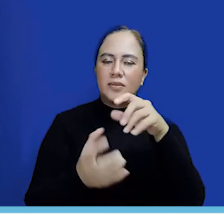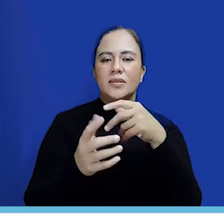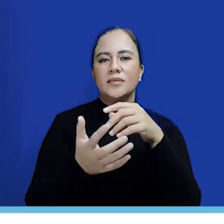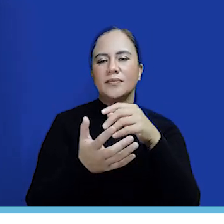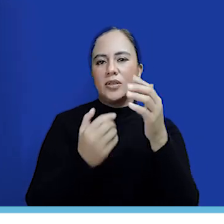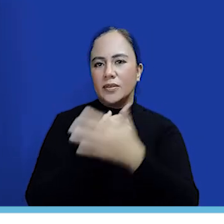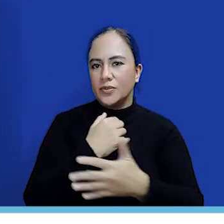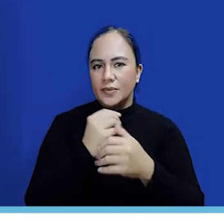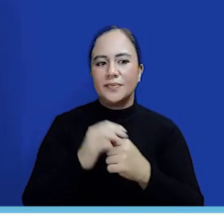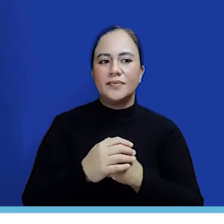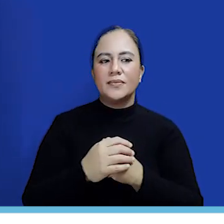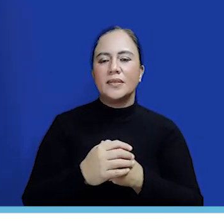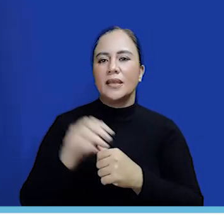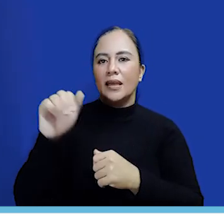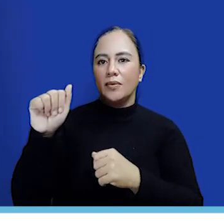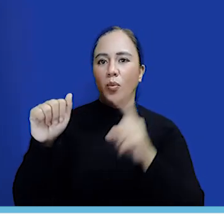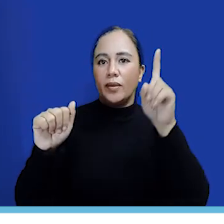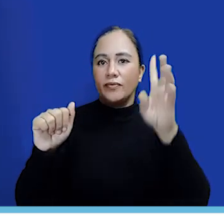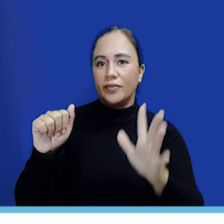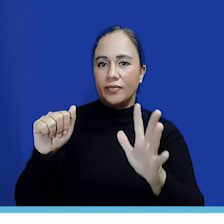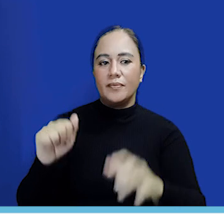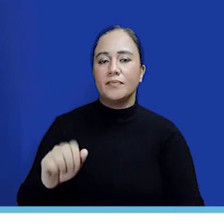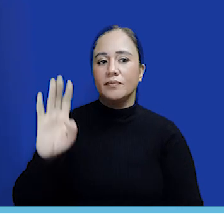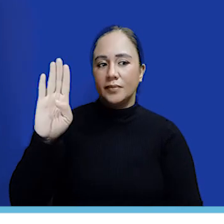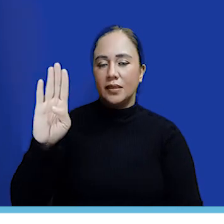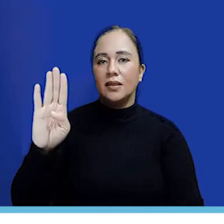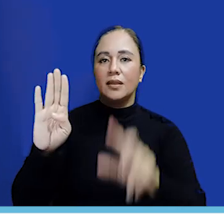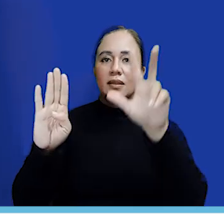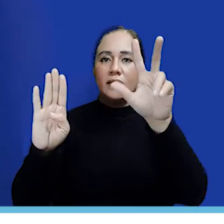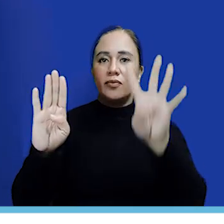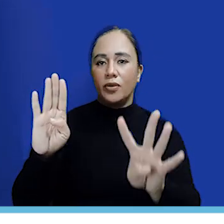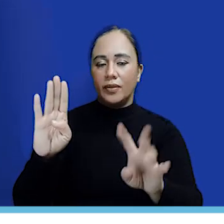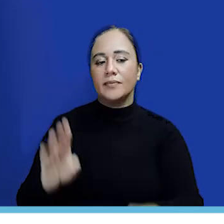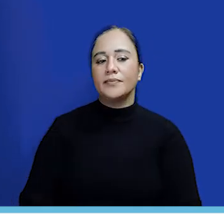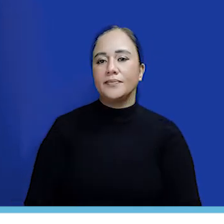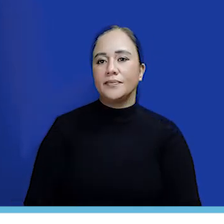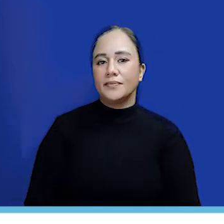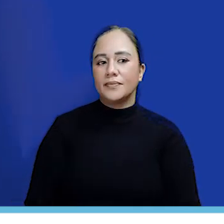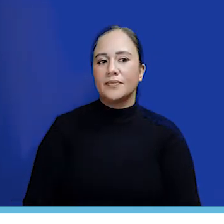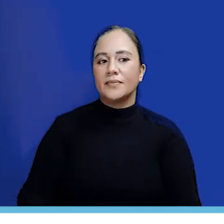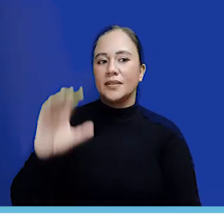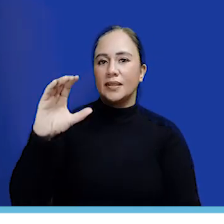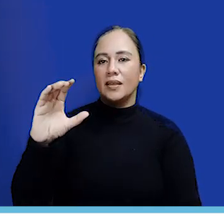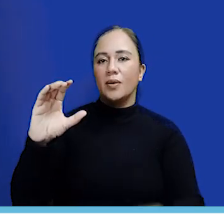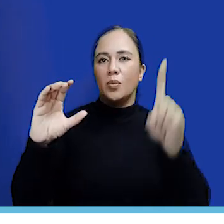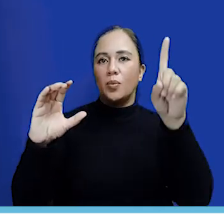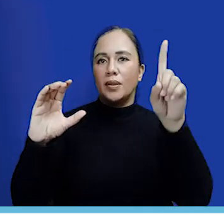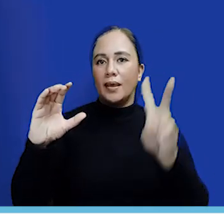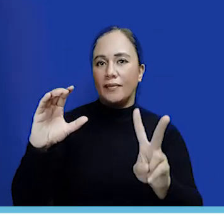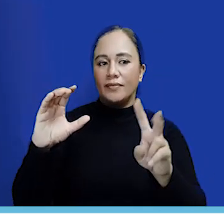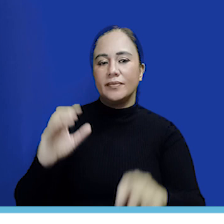countries. A. 1/5, B. 3/4,